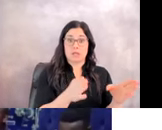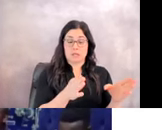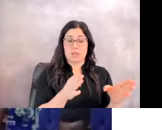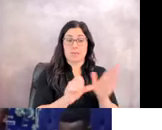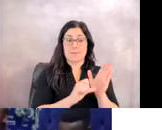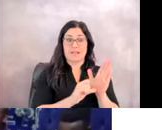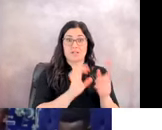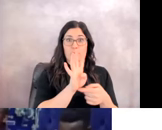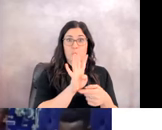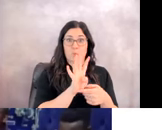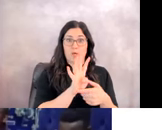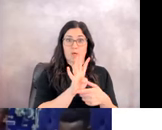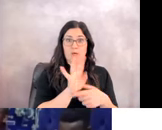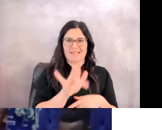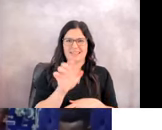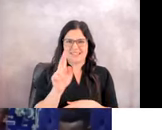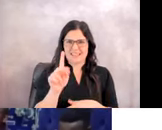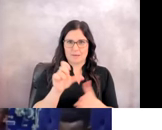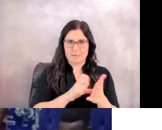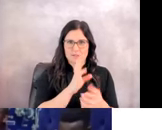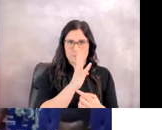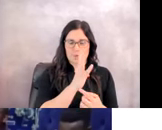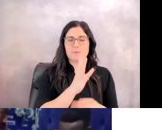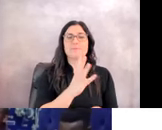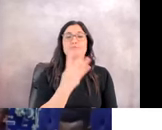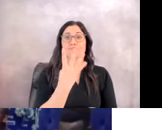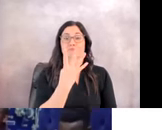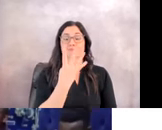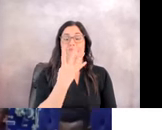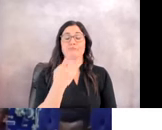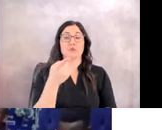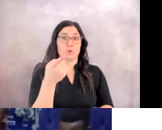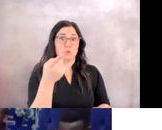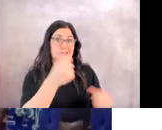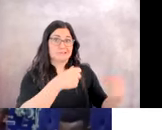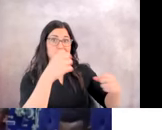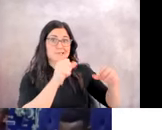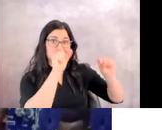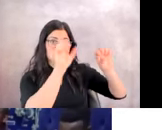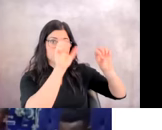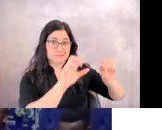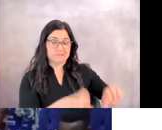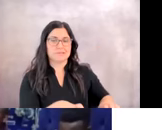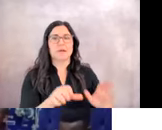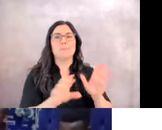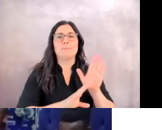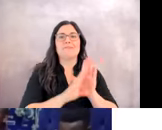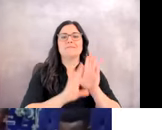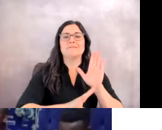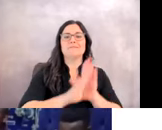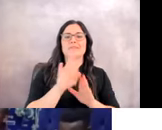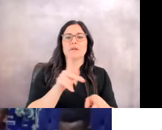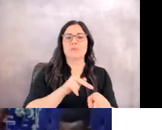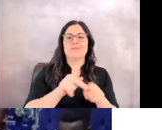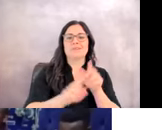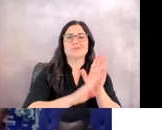have ideas for professional development that you would really like to see, you can put it there